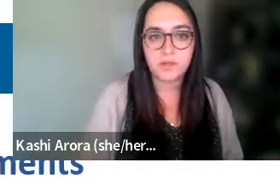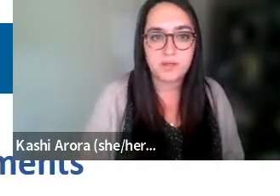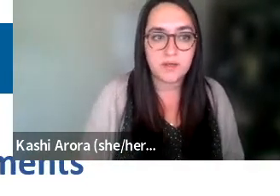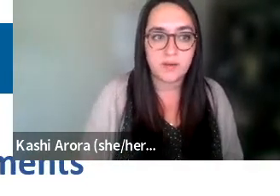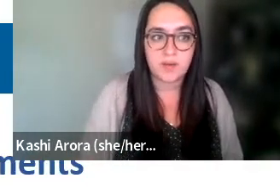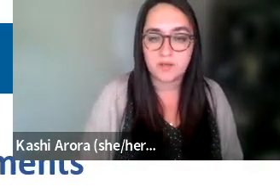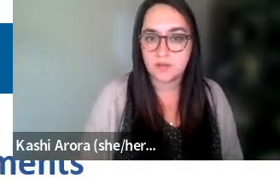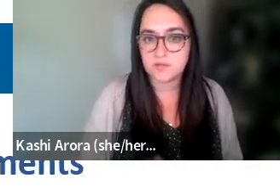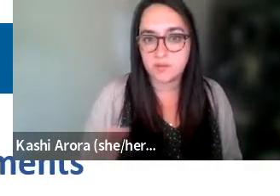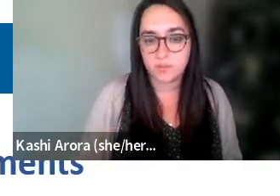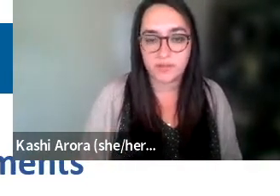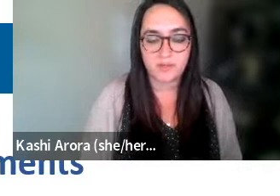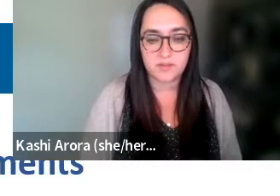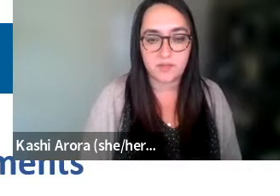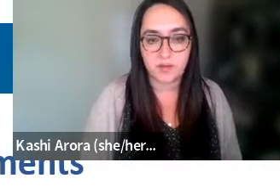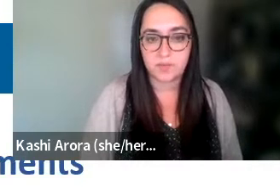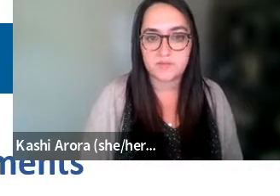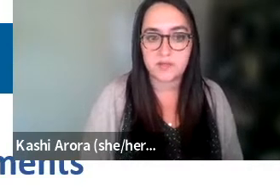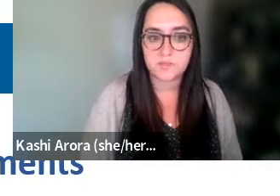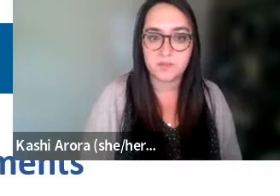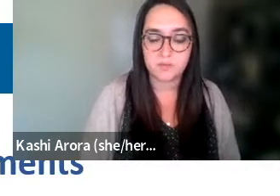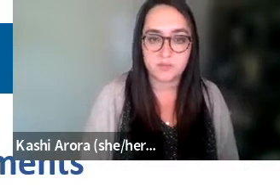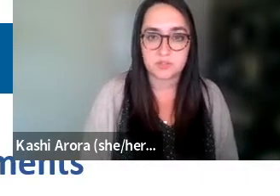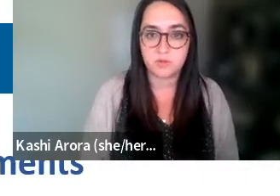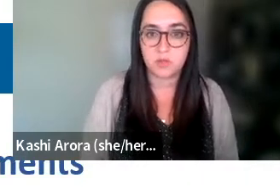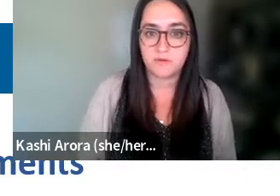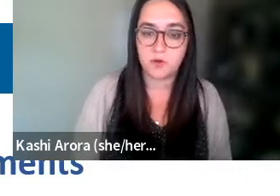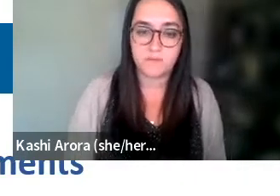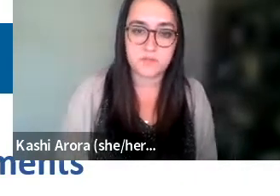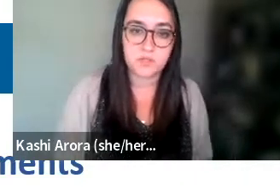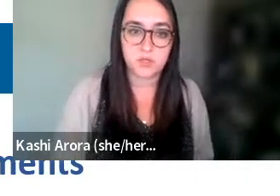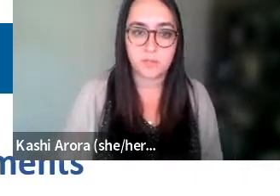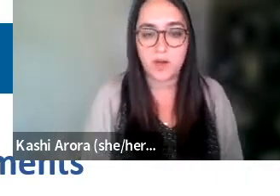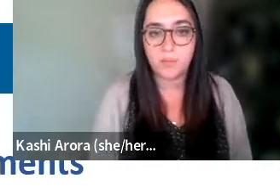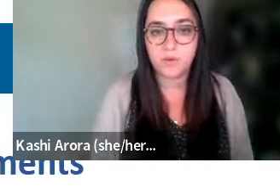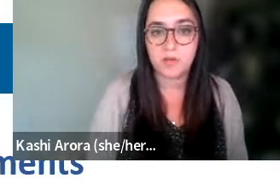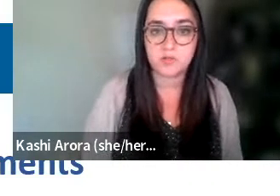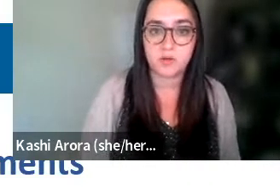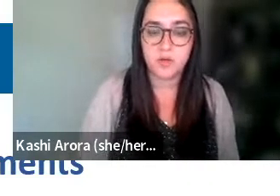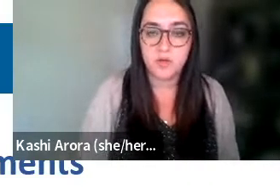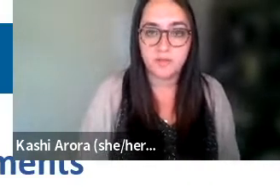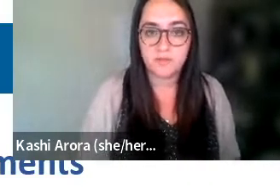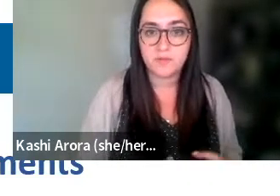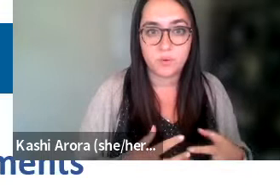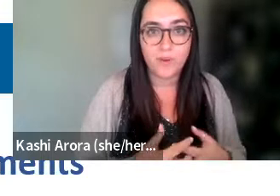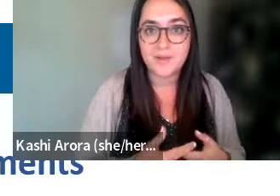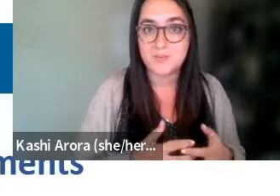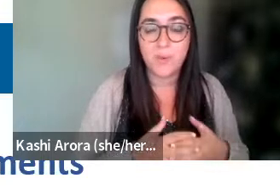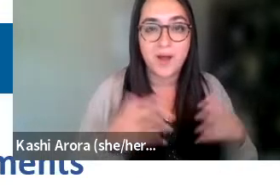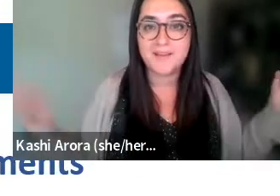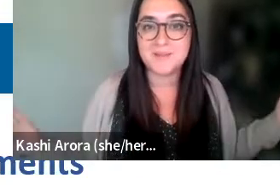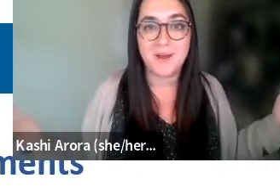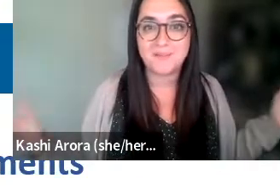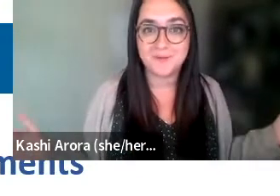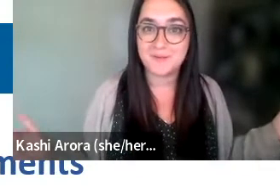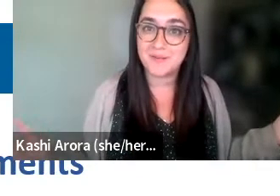211? And I think you'll see where we landed in a couple of slides, but there was just some really thoughtful conversation about how we make sure that the doorway is